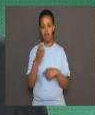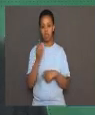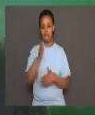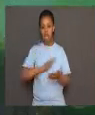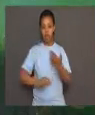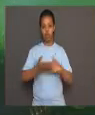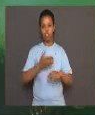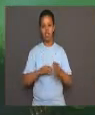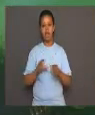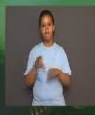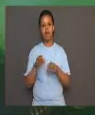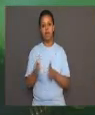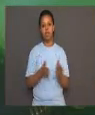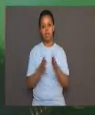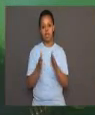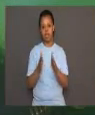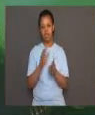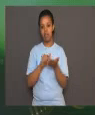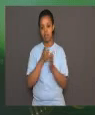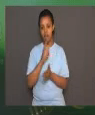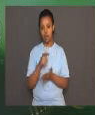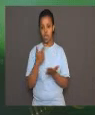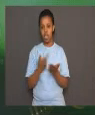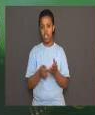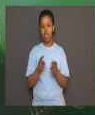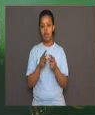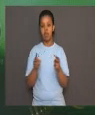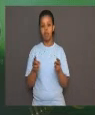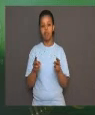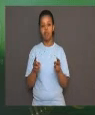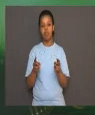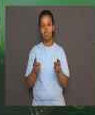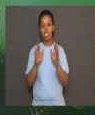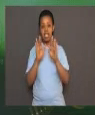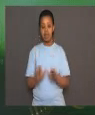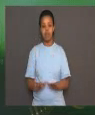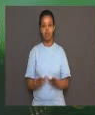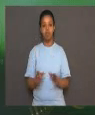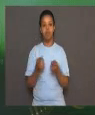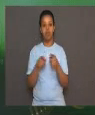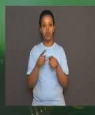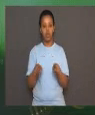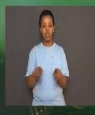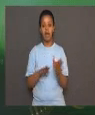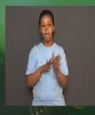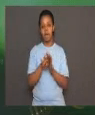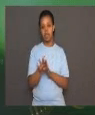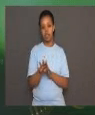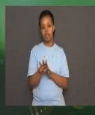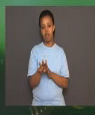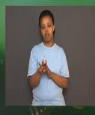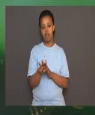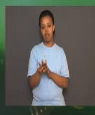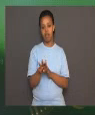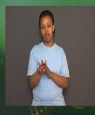reproduce. This remarkable diversity has enabled bacteria to